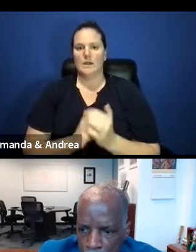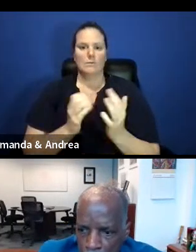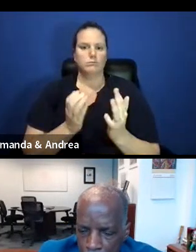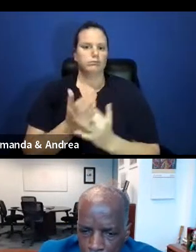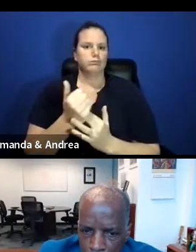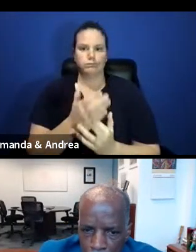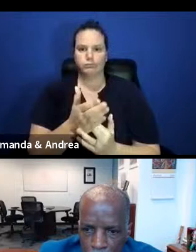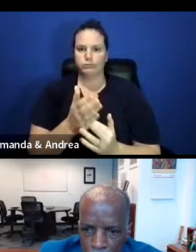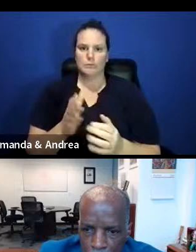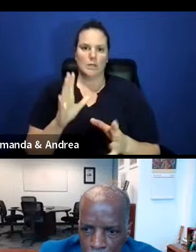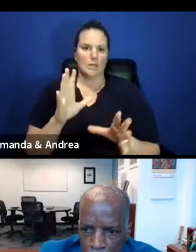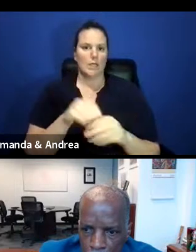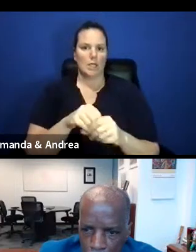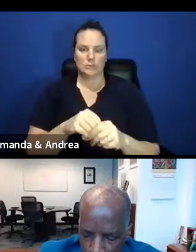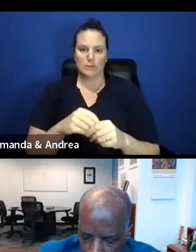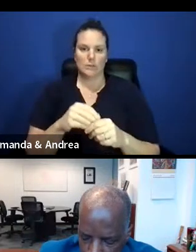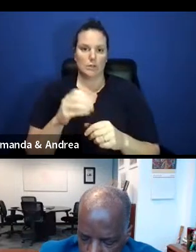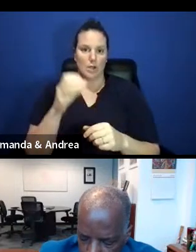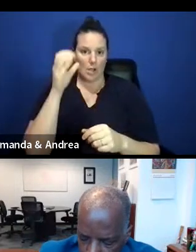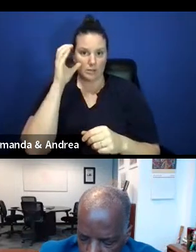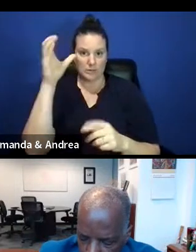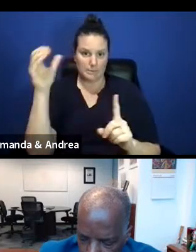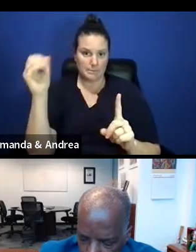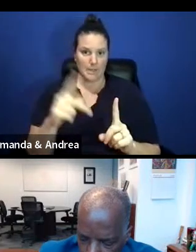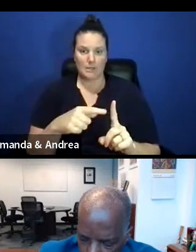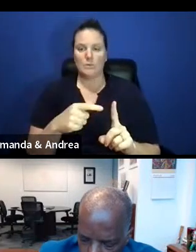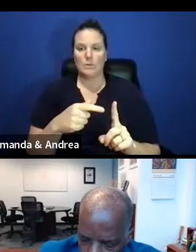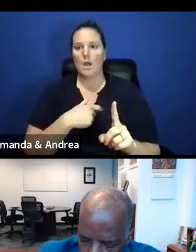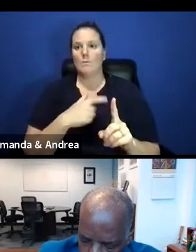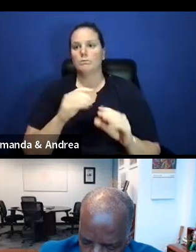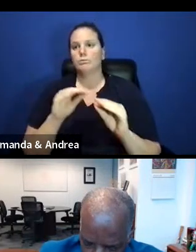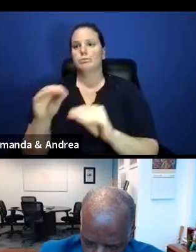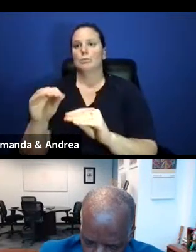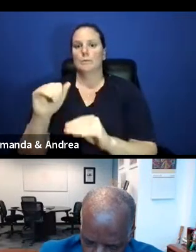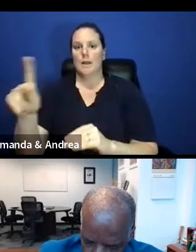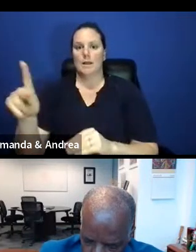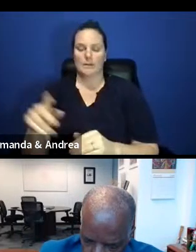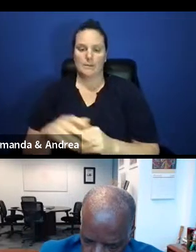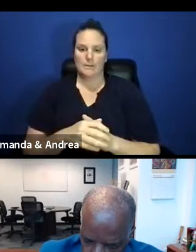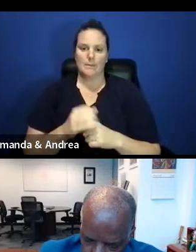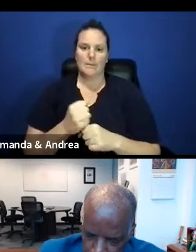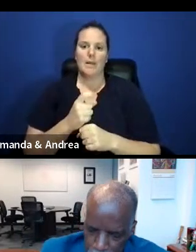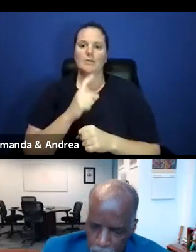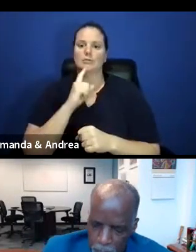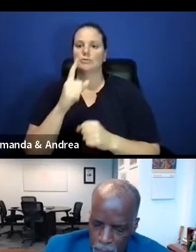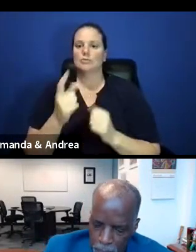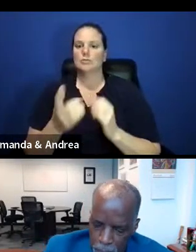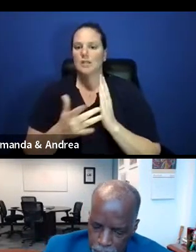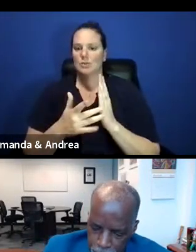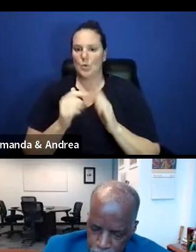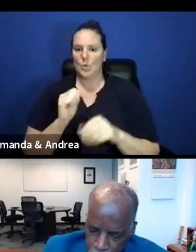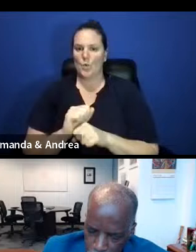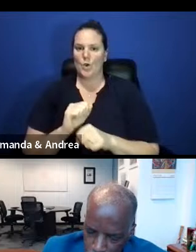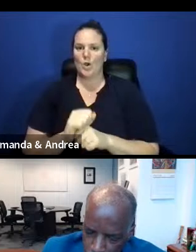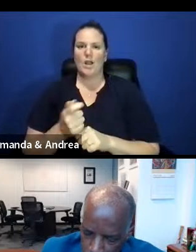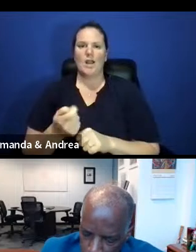engagement and bring back those concepts so that we can plug them back in to make that technical work a little bit more understandable, a